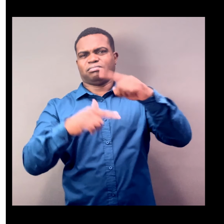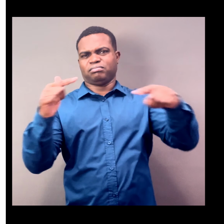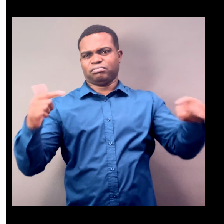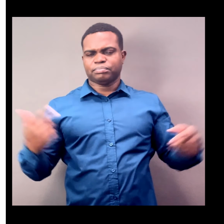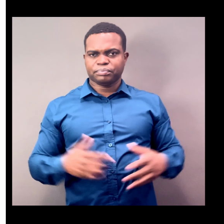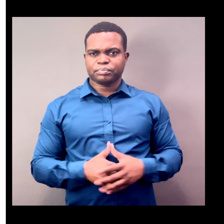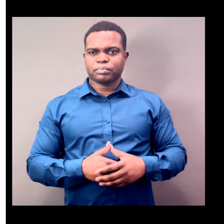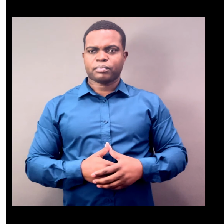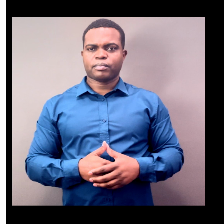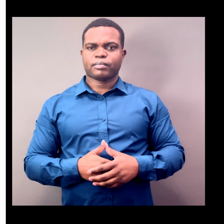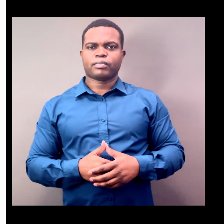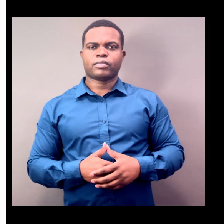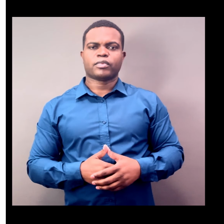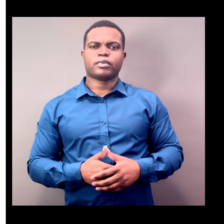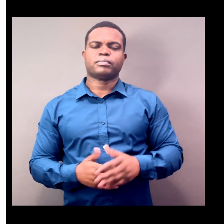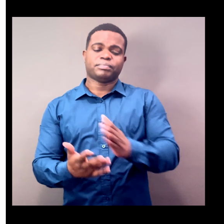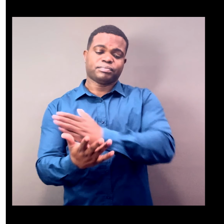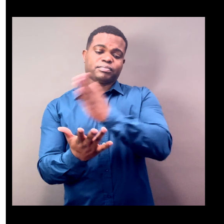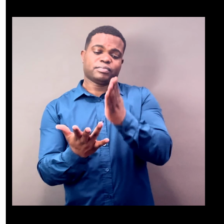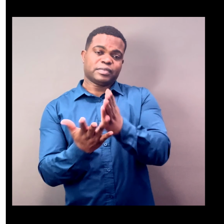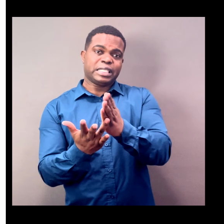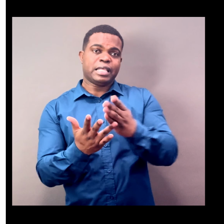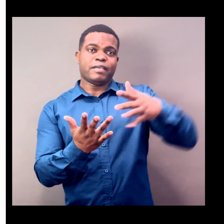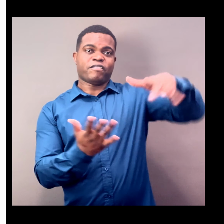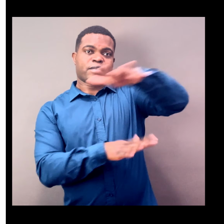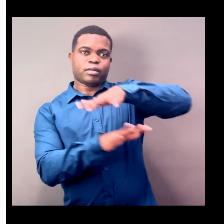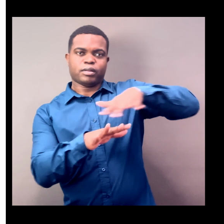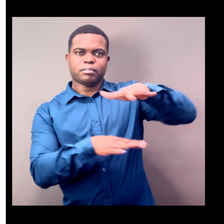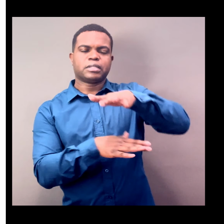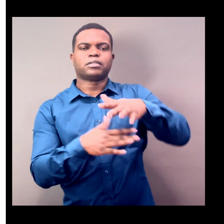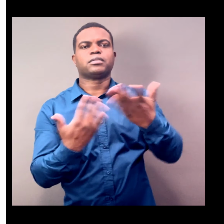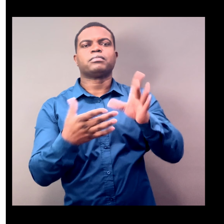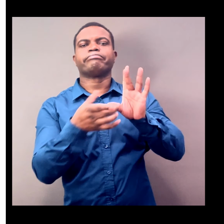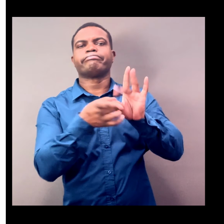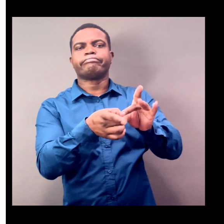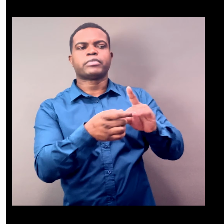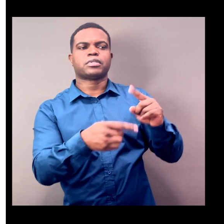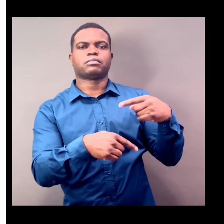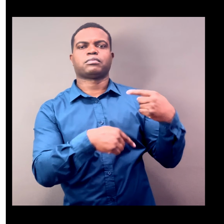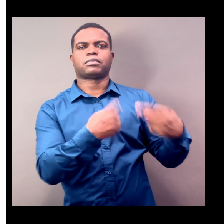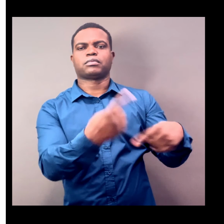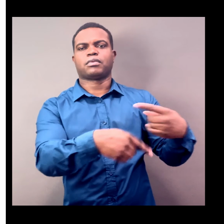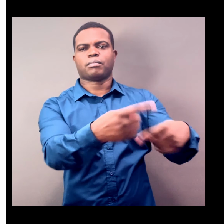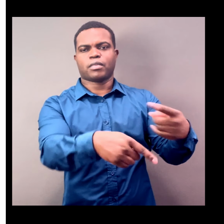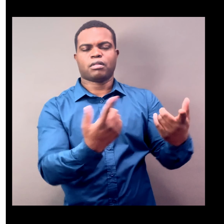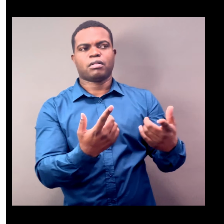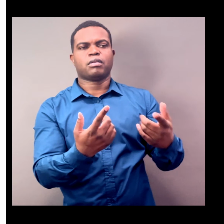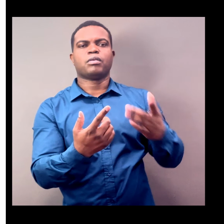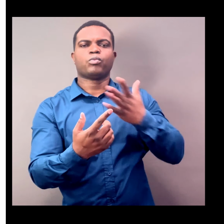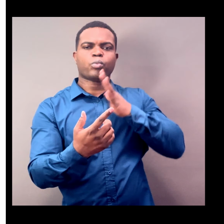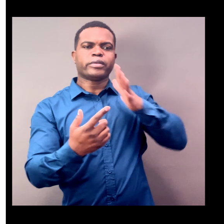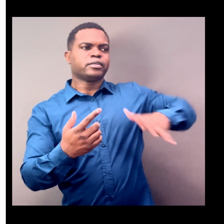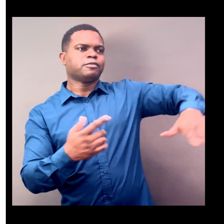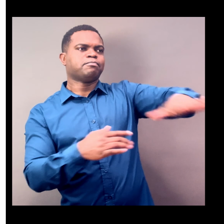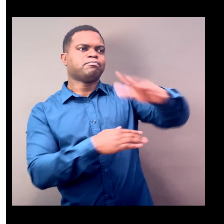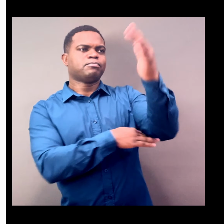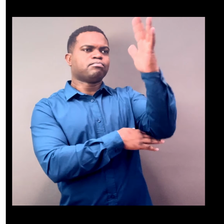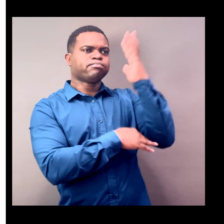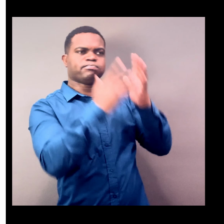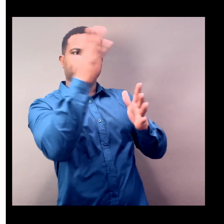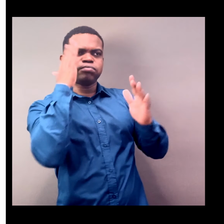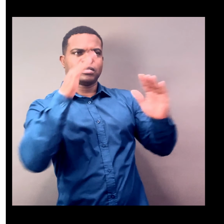to, that means your work will center on sustainability, conservation, ecological well-being. So